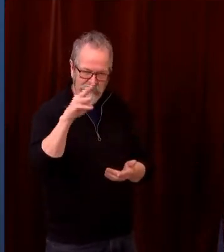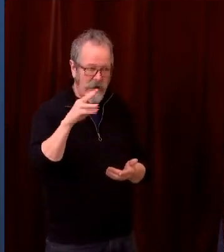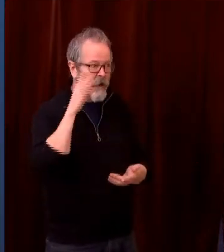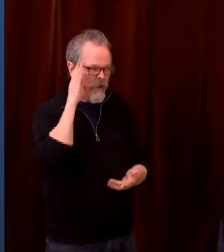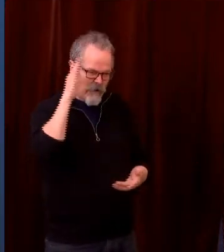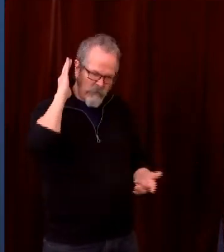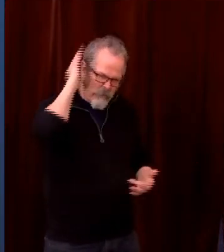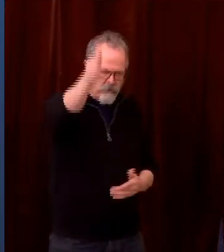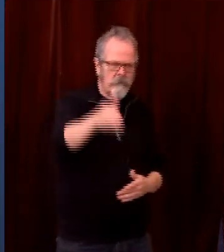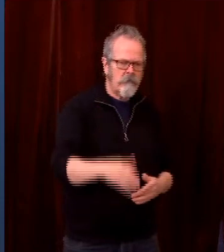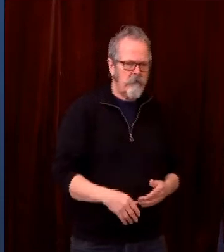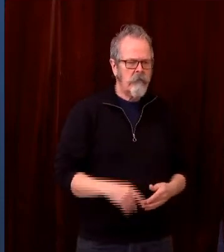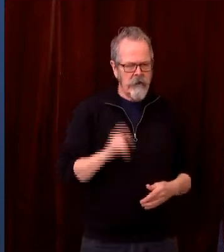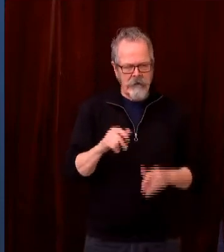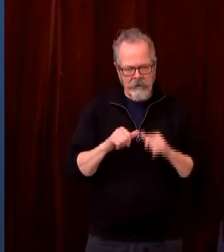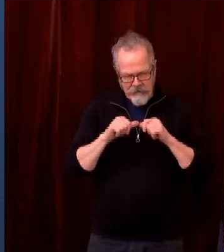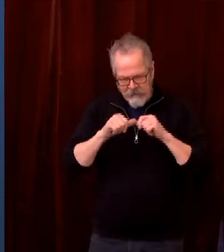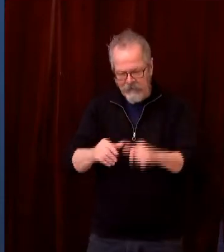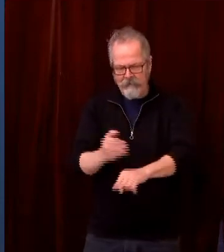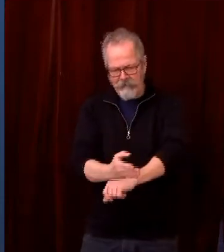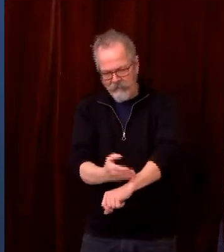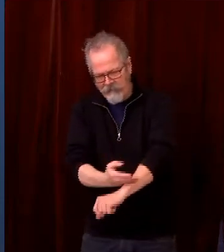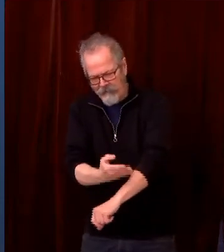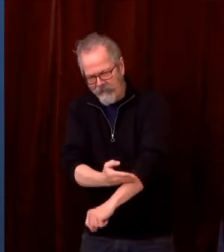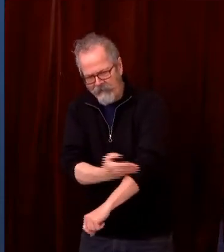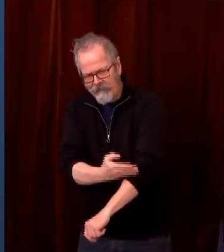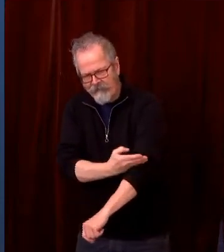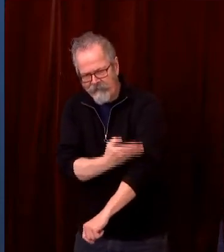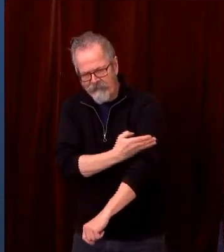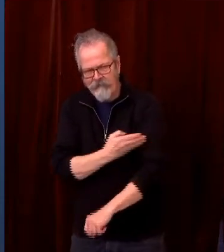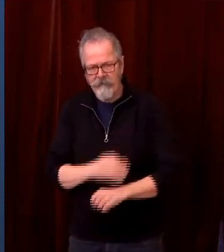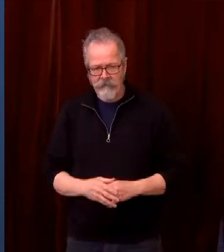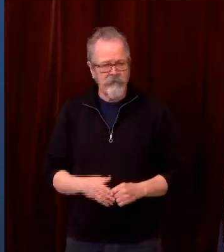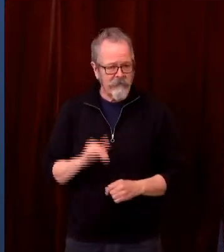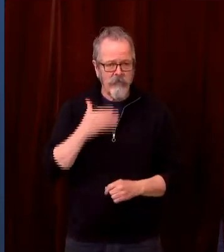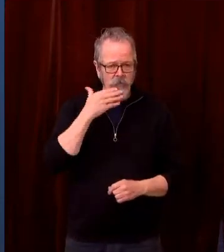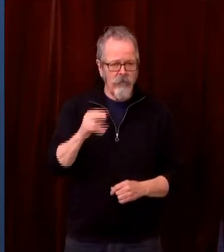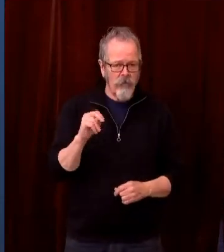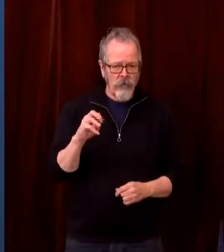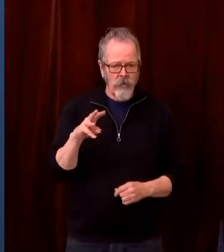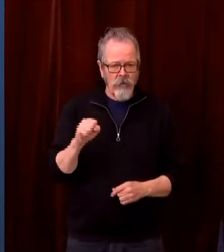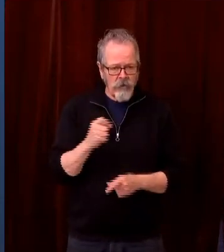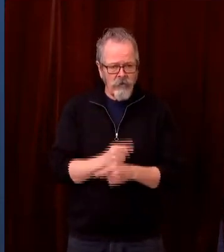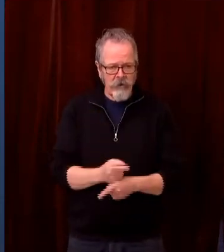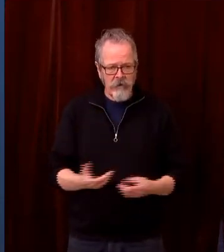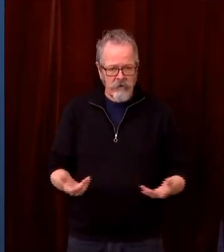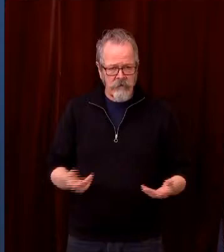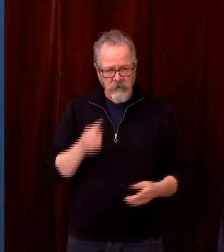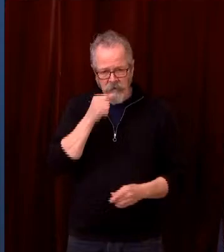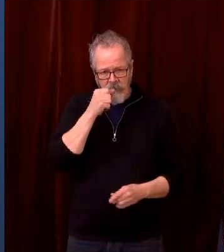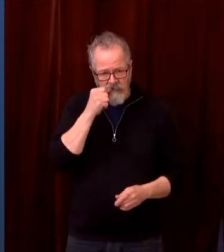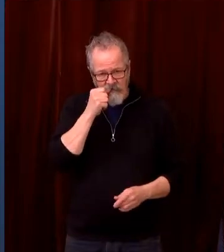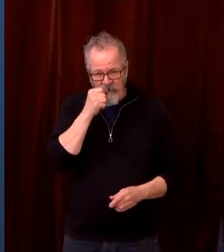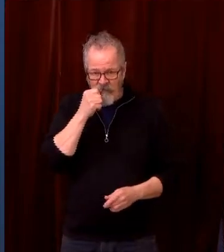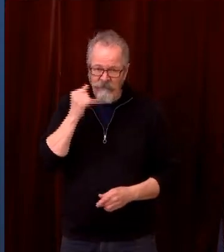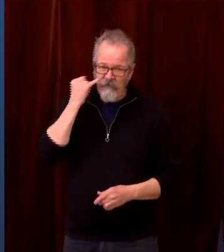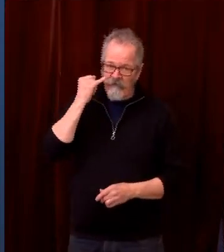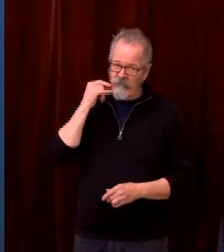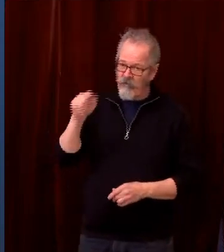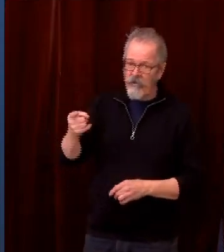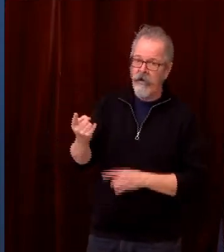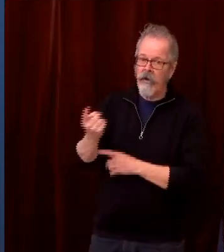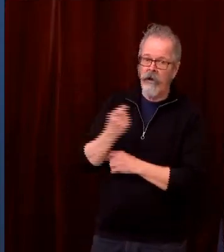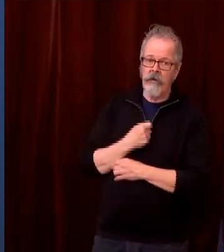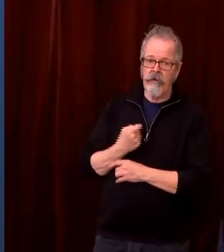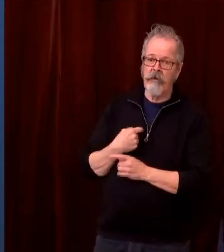these doses, and that's good news. And I am just telling you, if you would have asked me a year ago if we could have had 500,000 of vaccine with